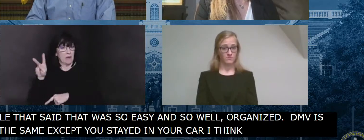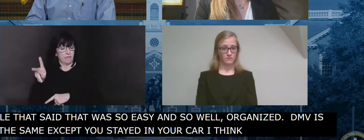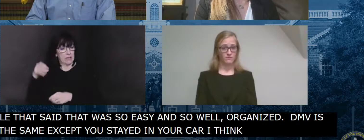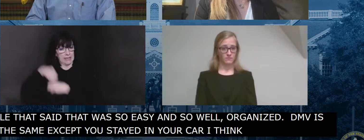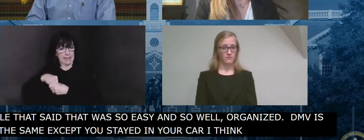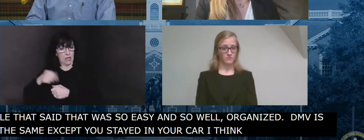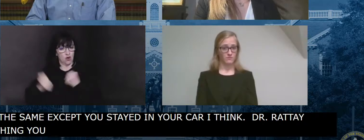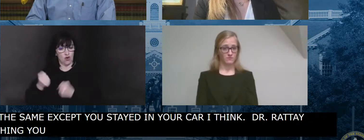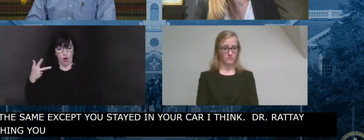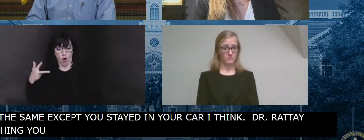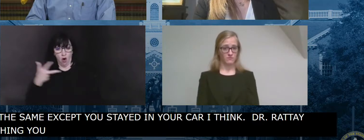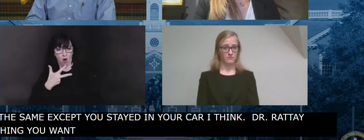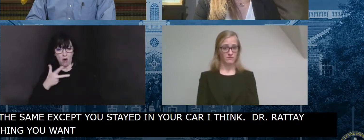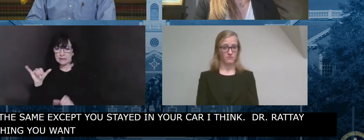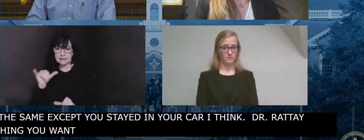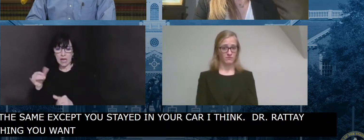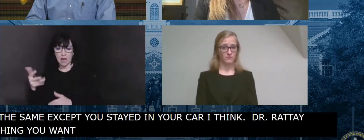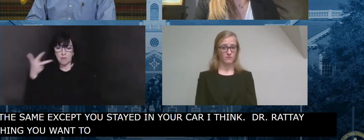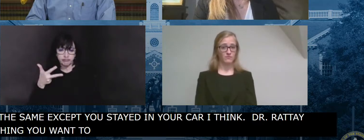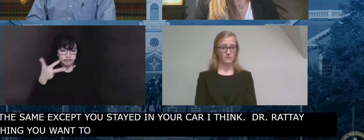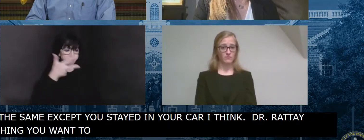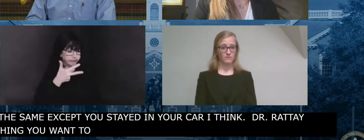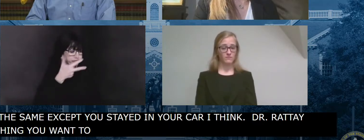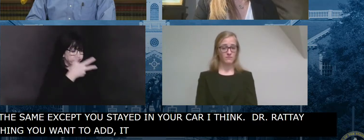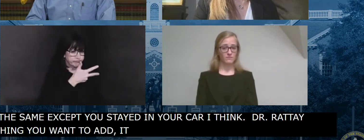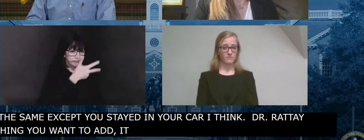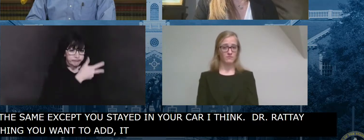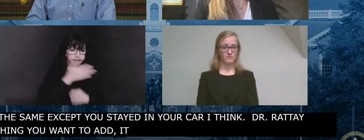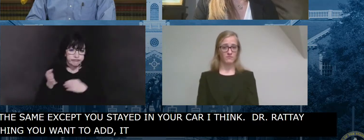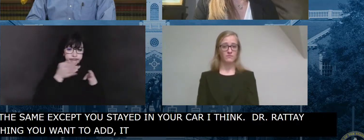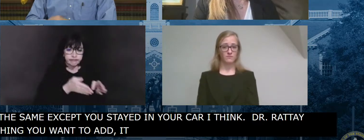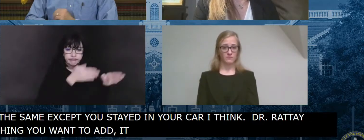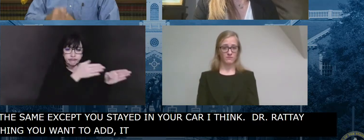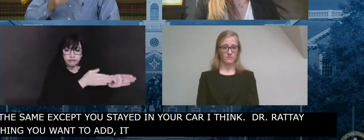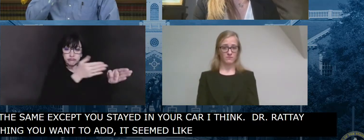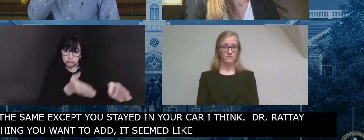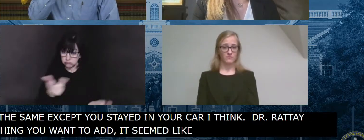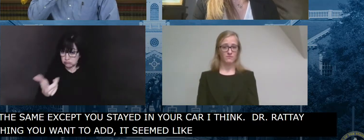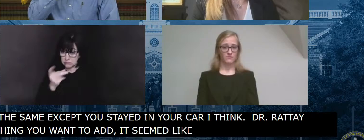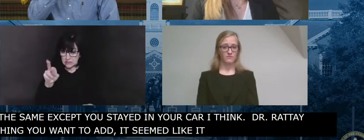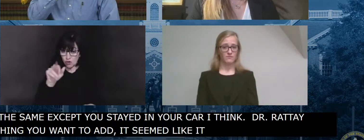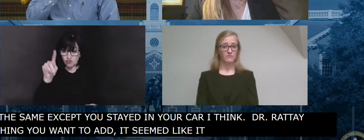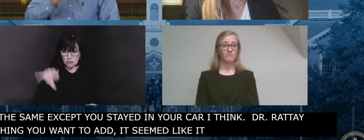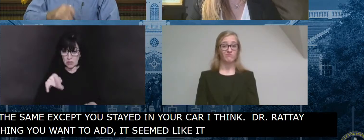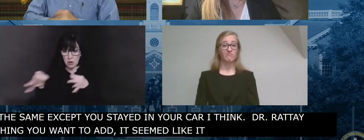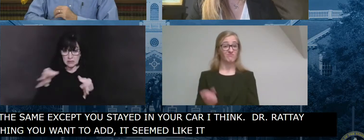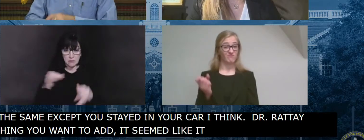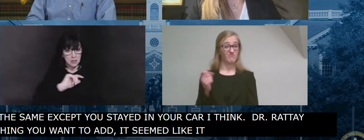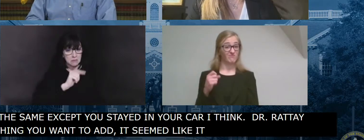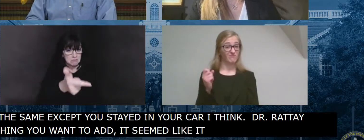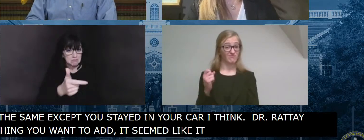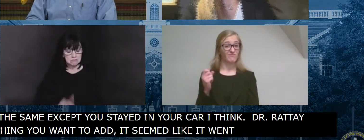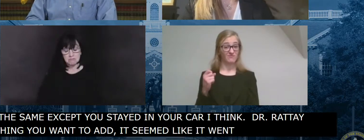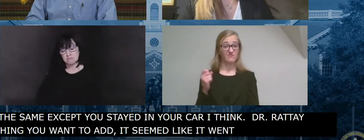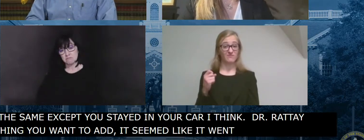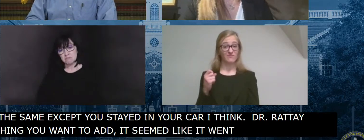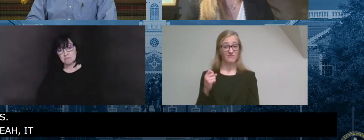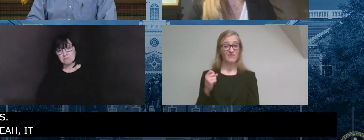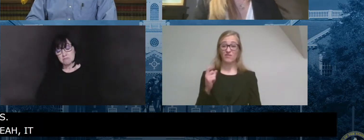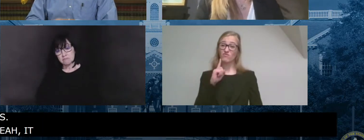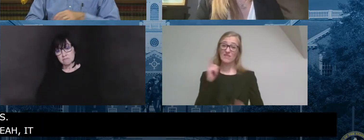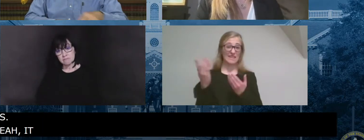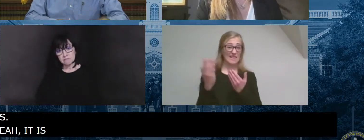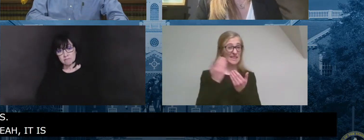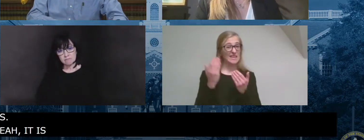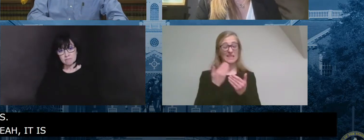just seemed like it went very easily for folks. Yeah, I mean, it really is a pretty easy process.